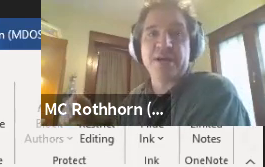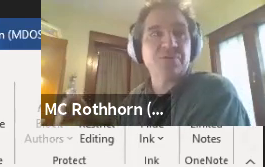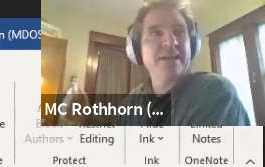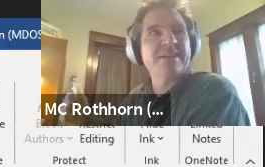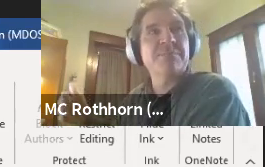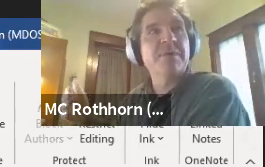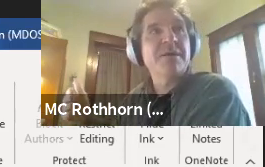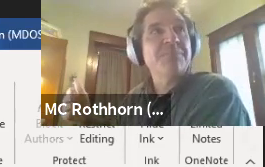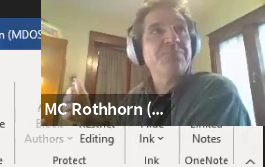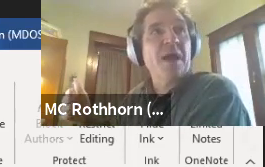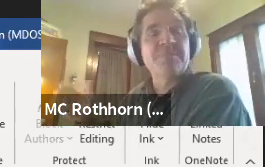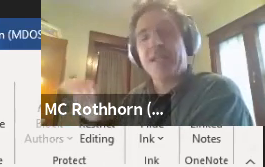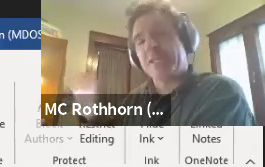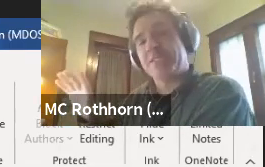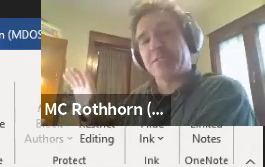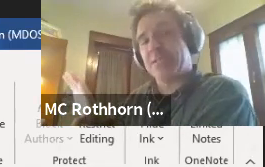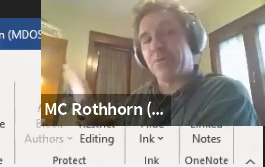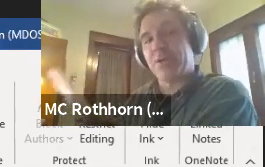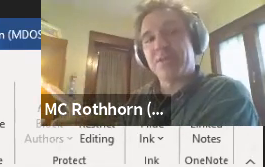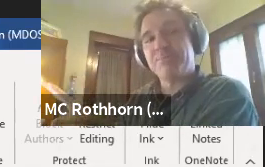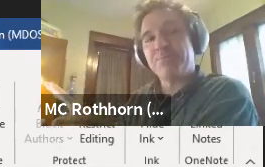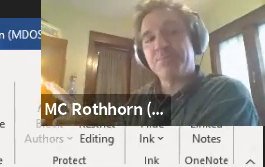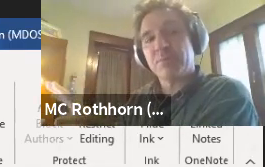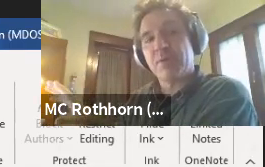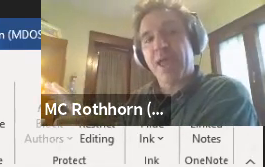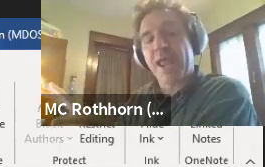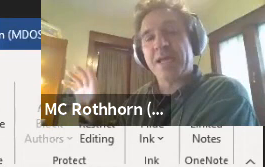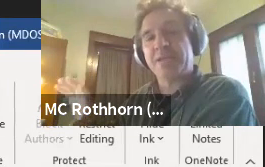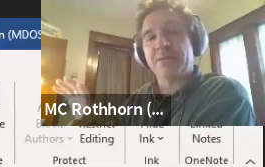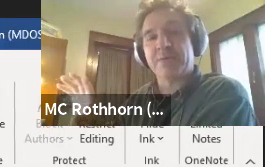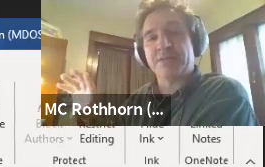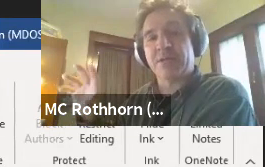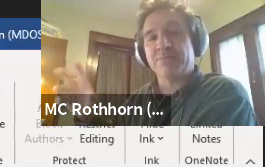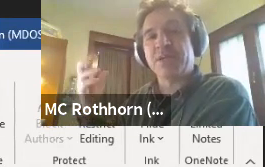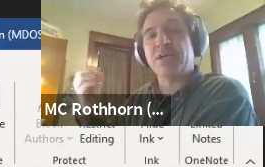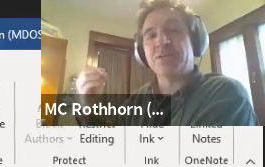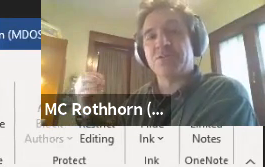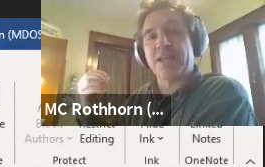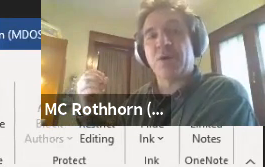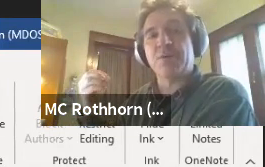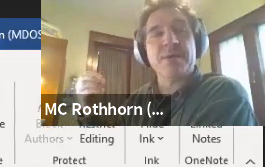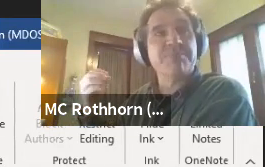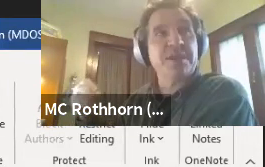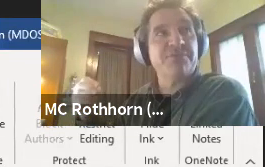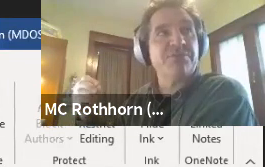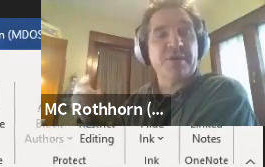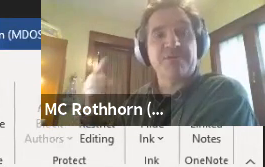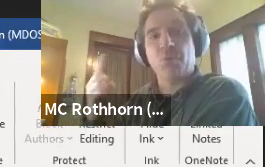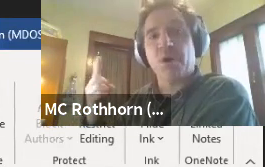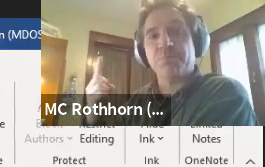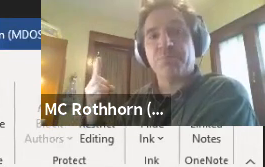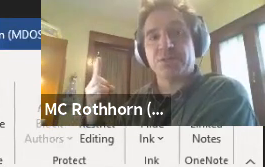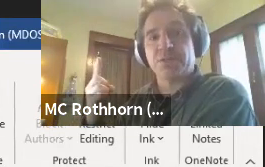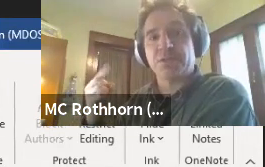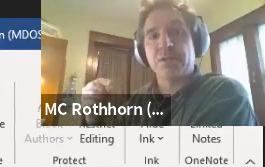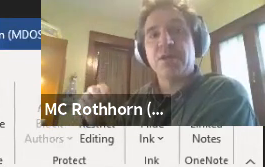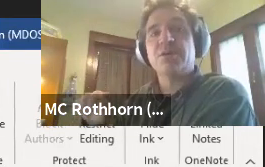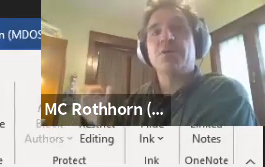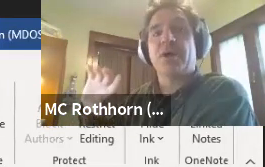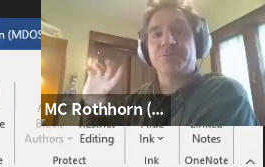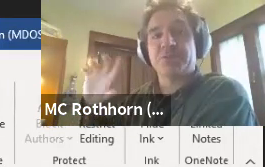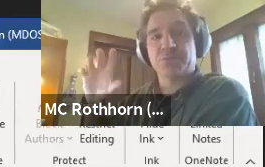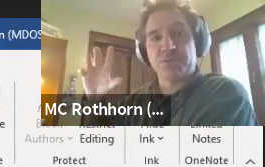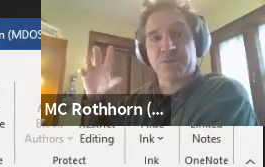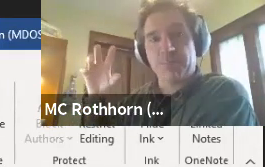hired out. So I guess I'm not against separating them, and I'm trying to understand how we might benefit from having one person